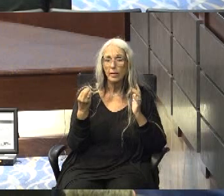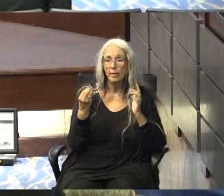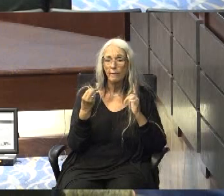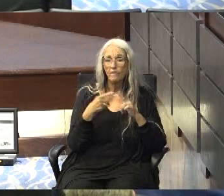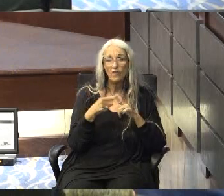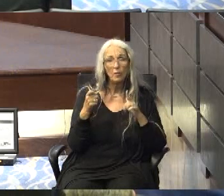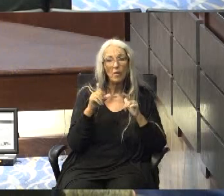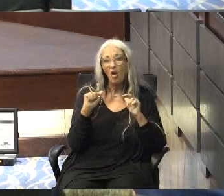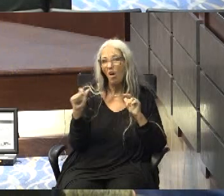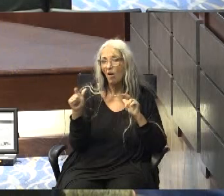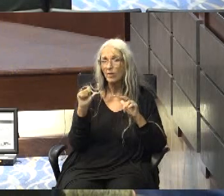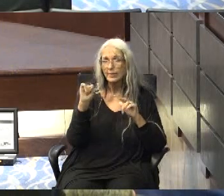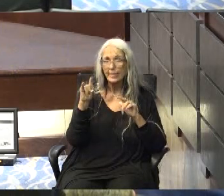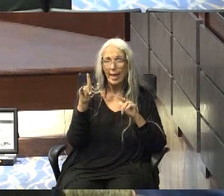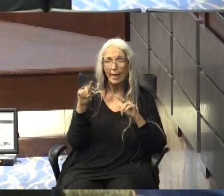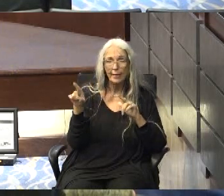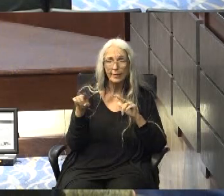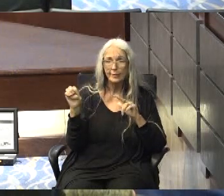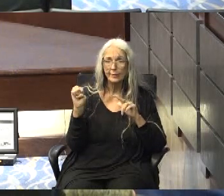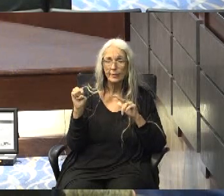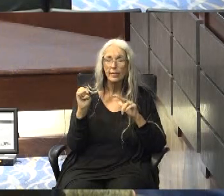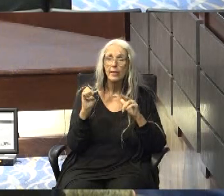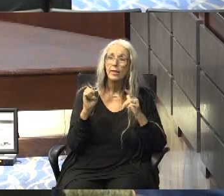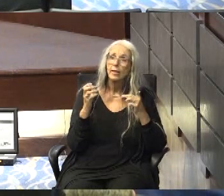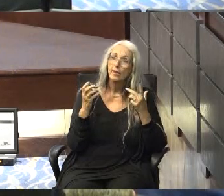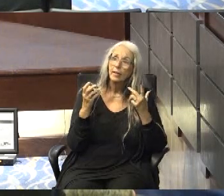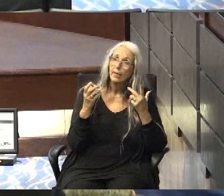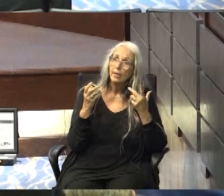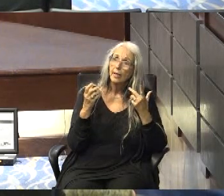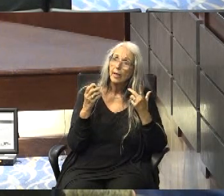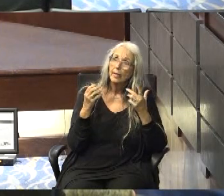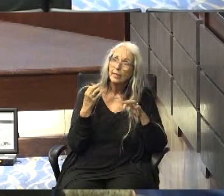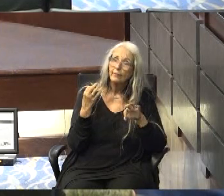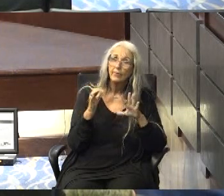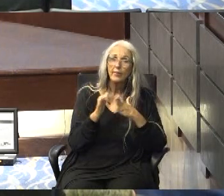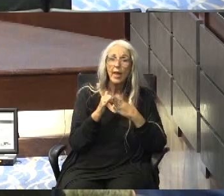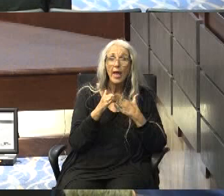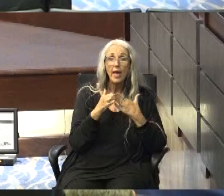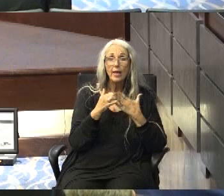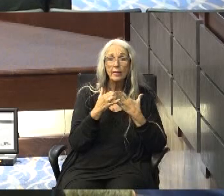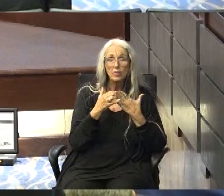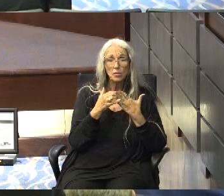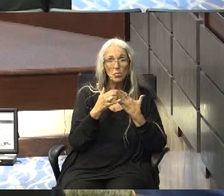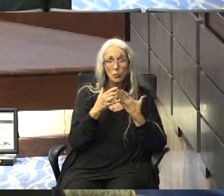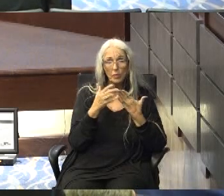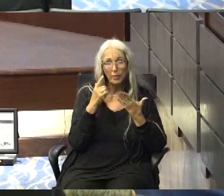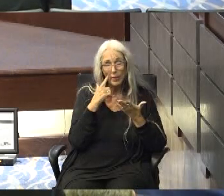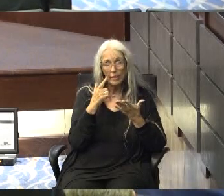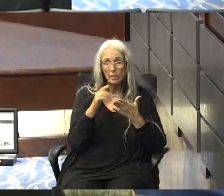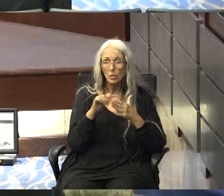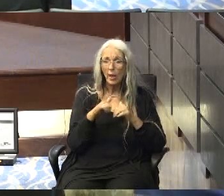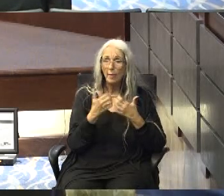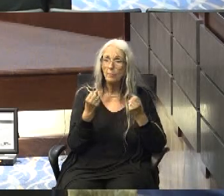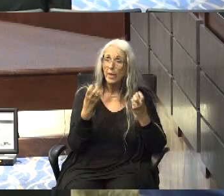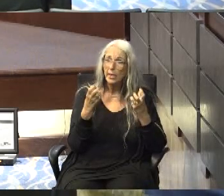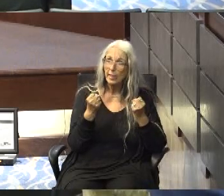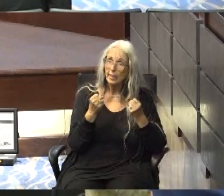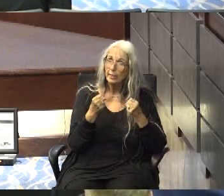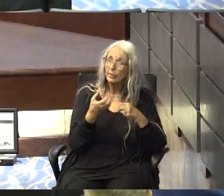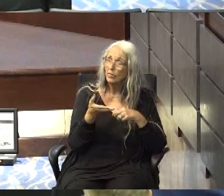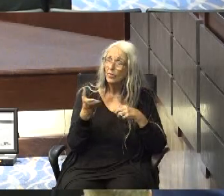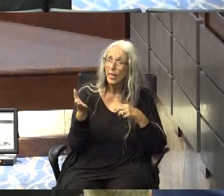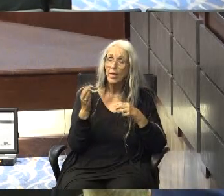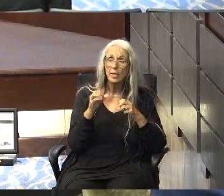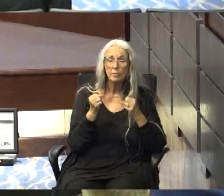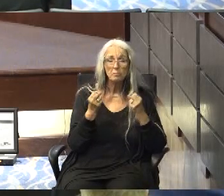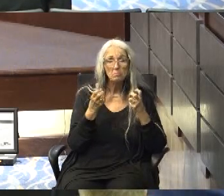from all sides of this. And so as long as that is taken into account in how we do this, because we have so many things, so